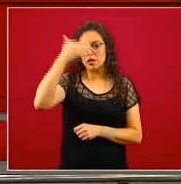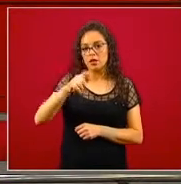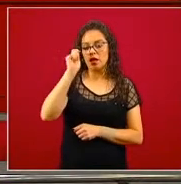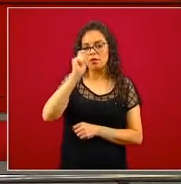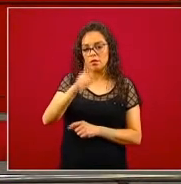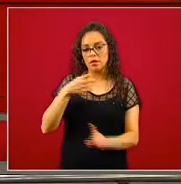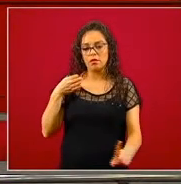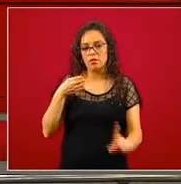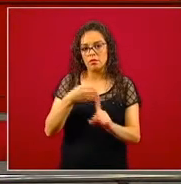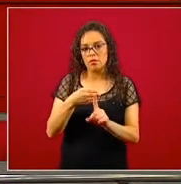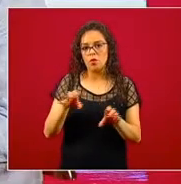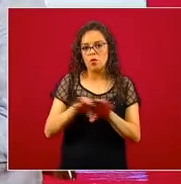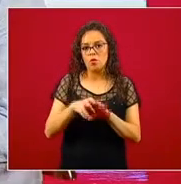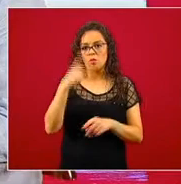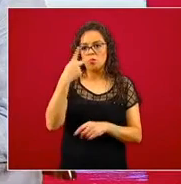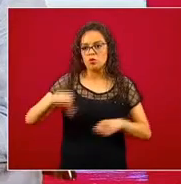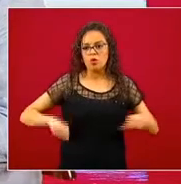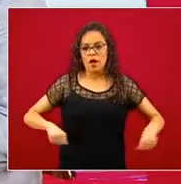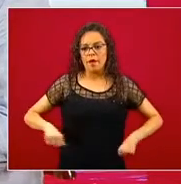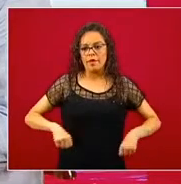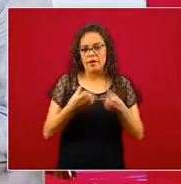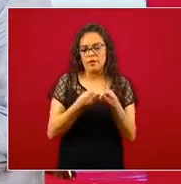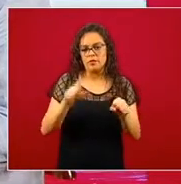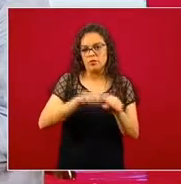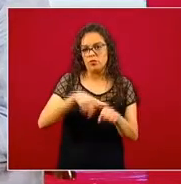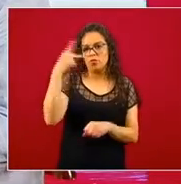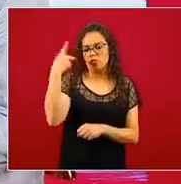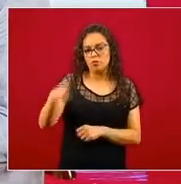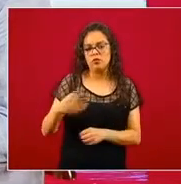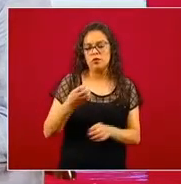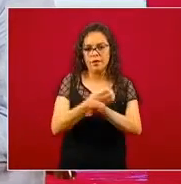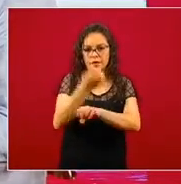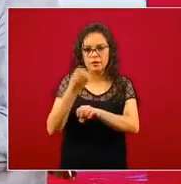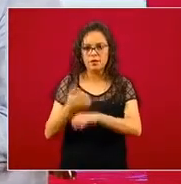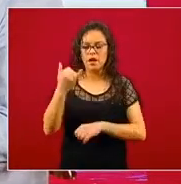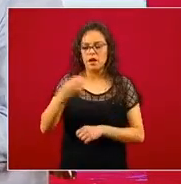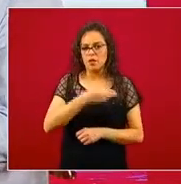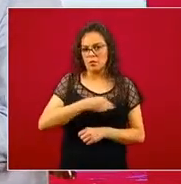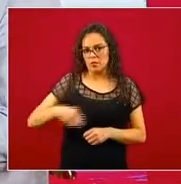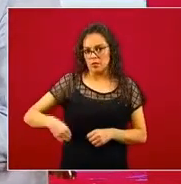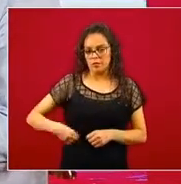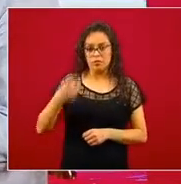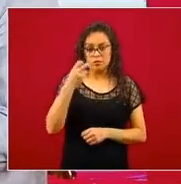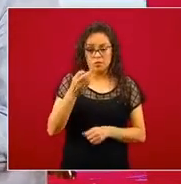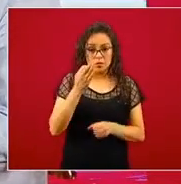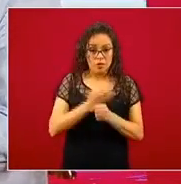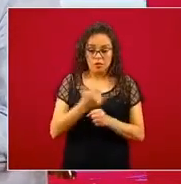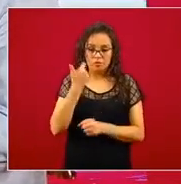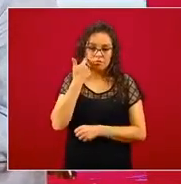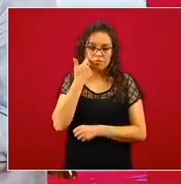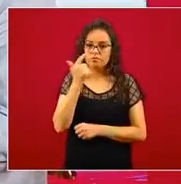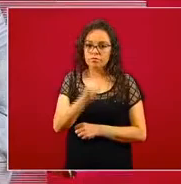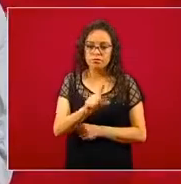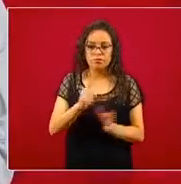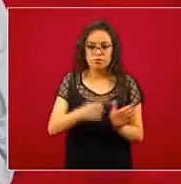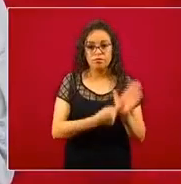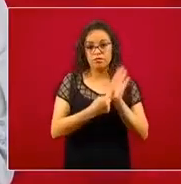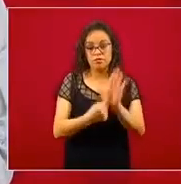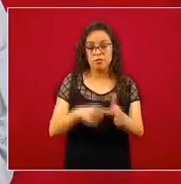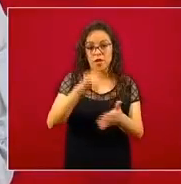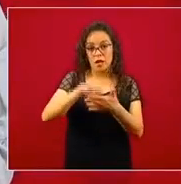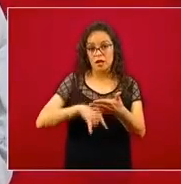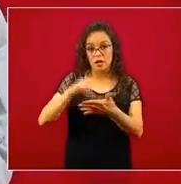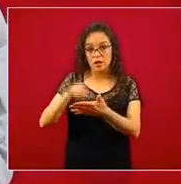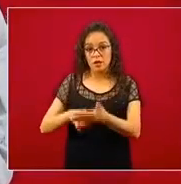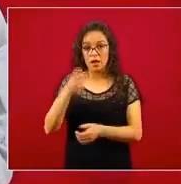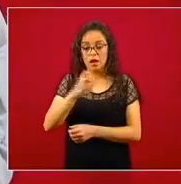we respect in full. We must remember that the governors are sanitary authorities, and they